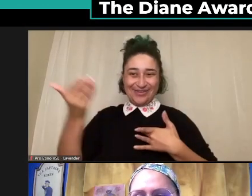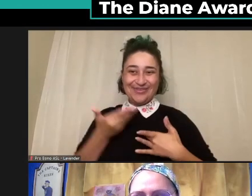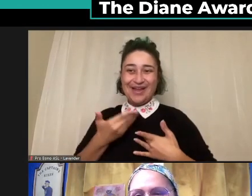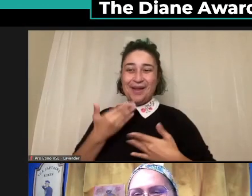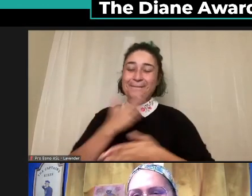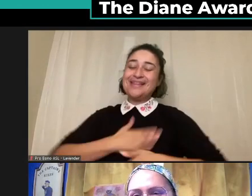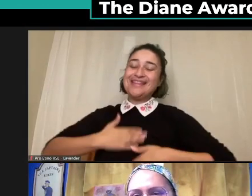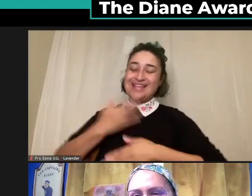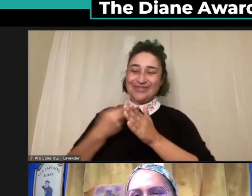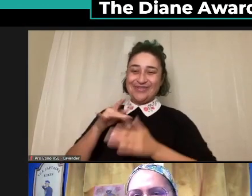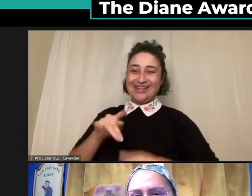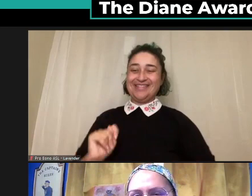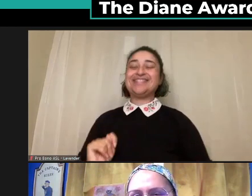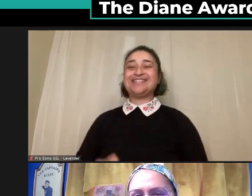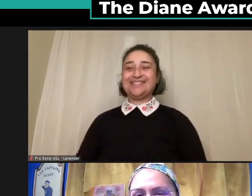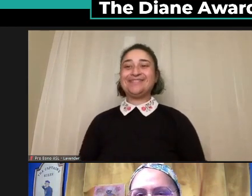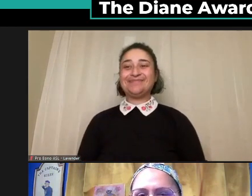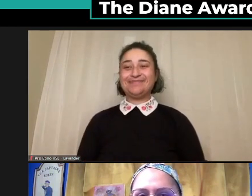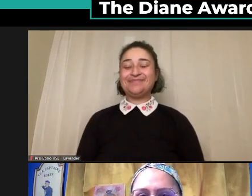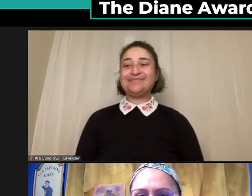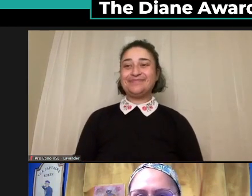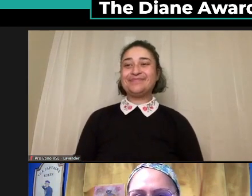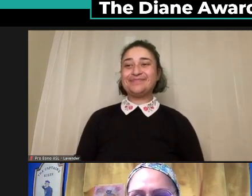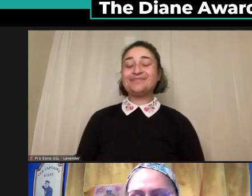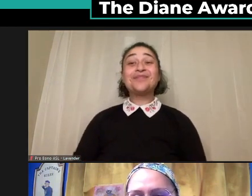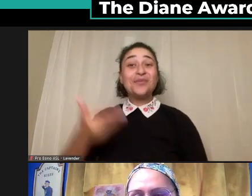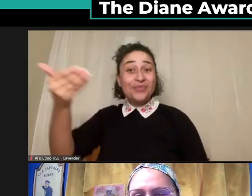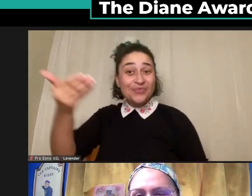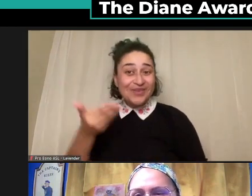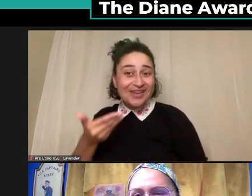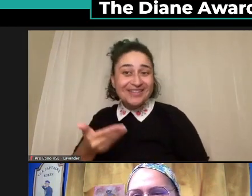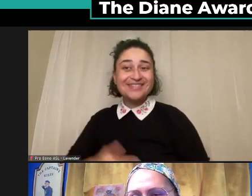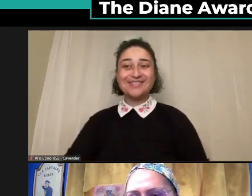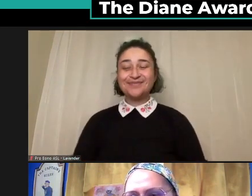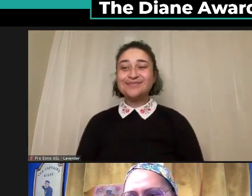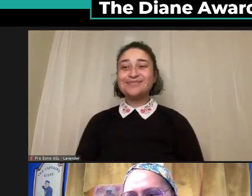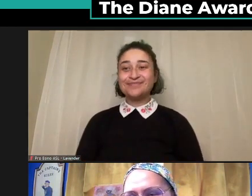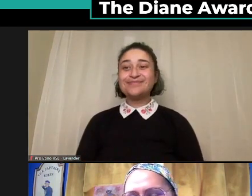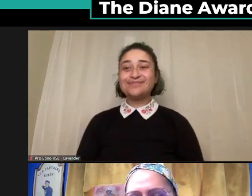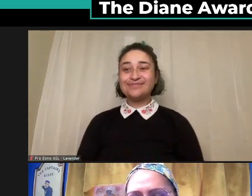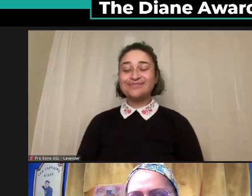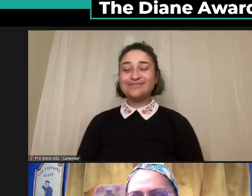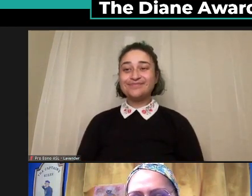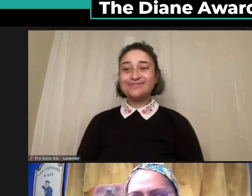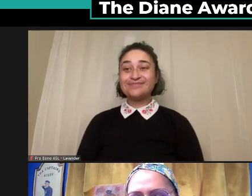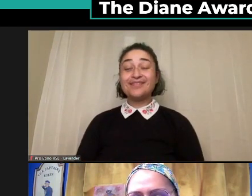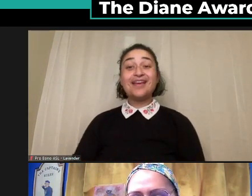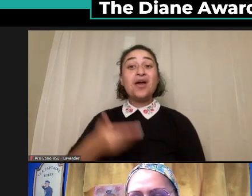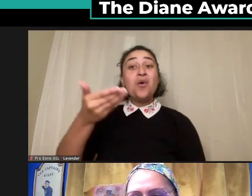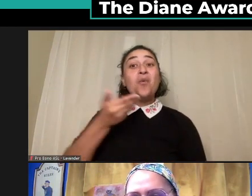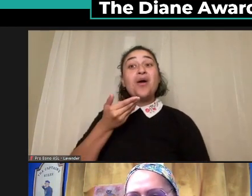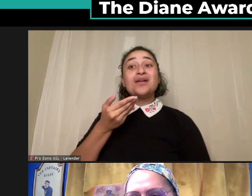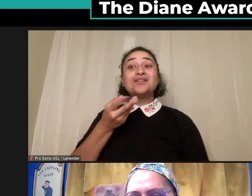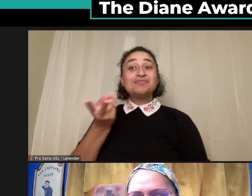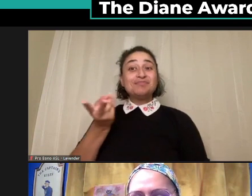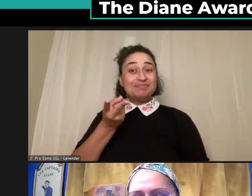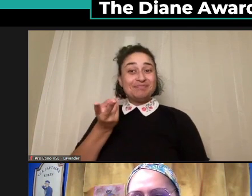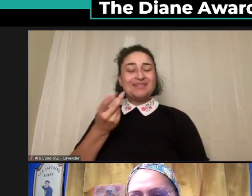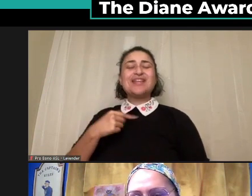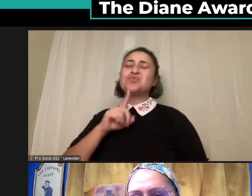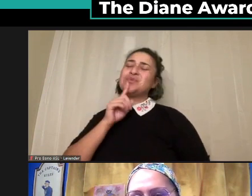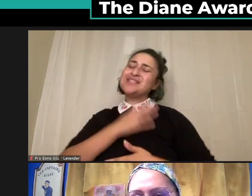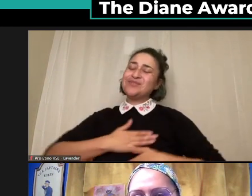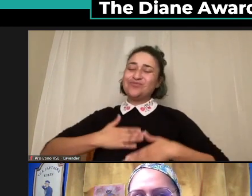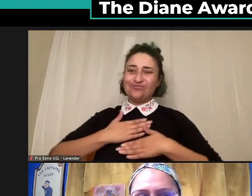Welcome. Welcome, Patricia and Adriana, it's such a joy to be